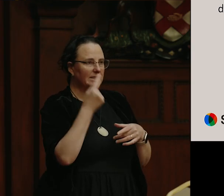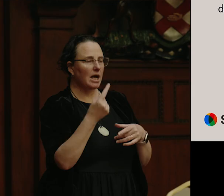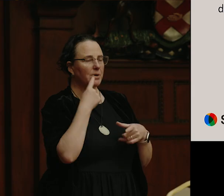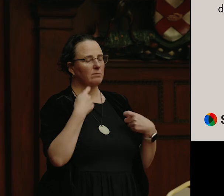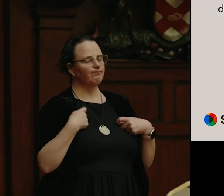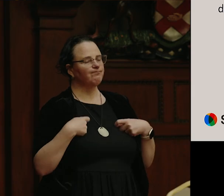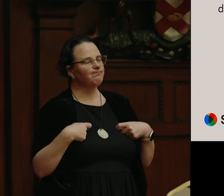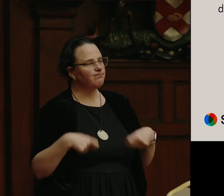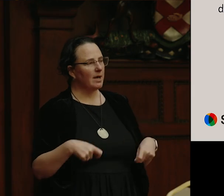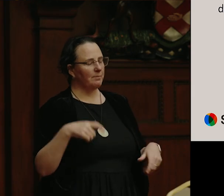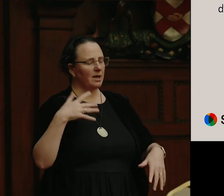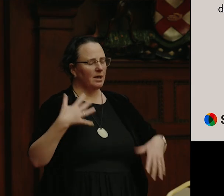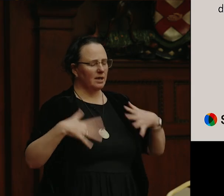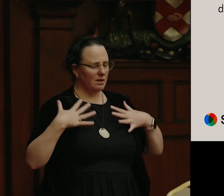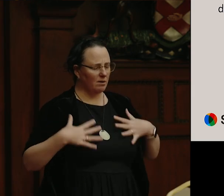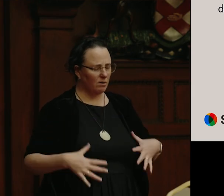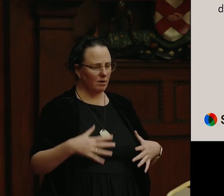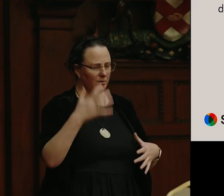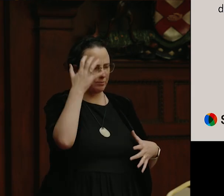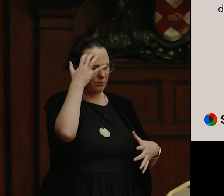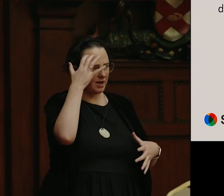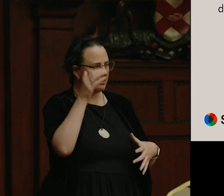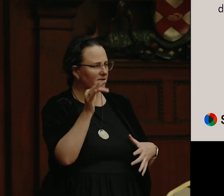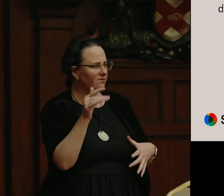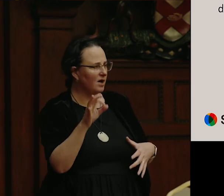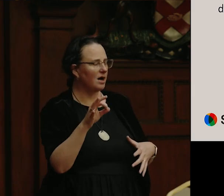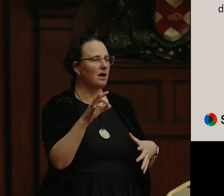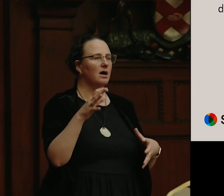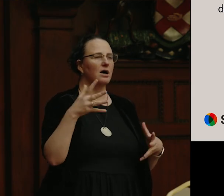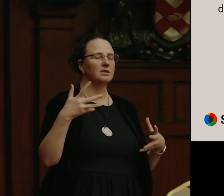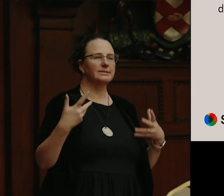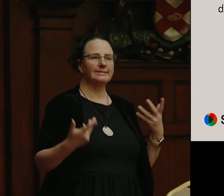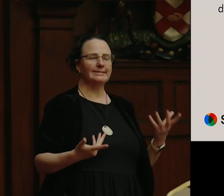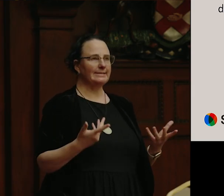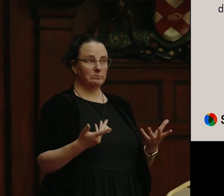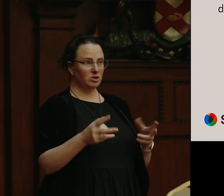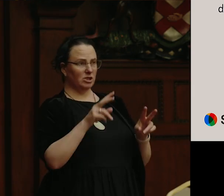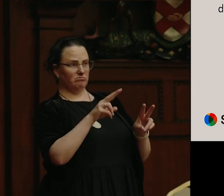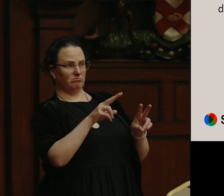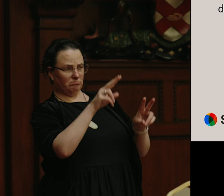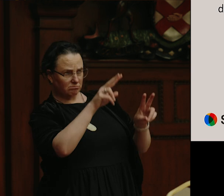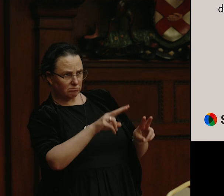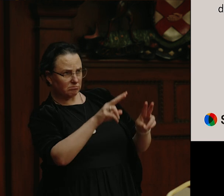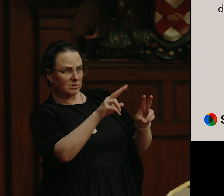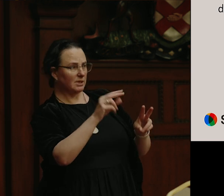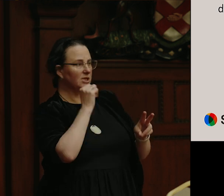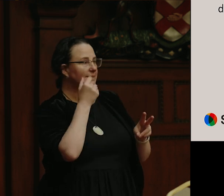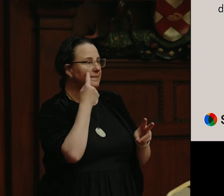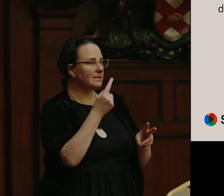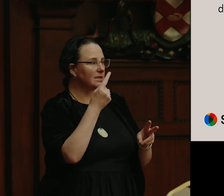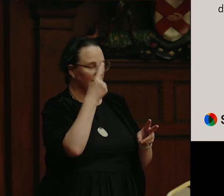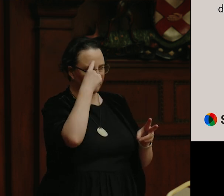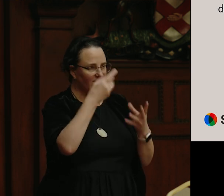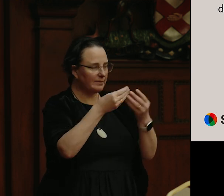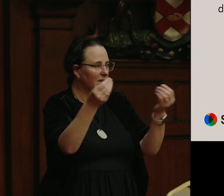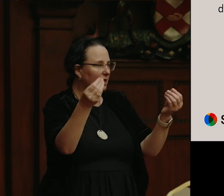fatigue, body pain, brain fog, organ deterioration, all of those things that just can't be seen. And participants shared that tension